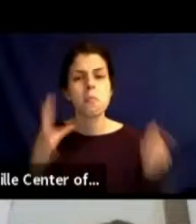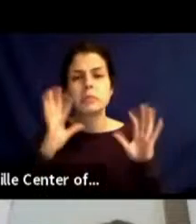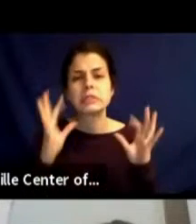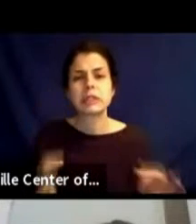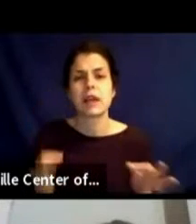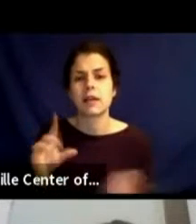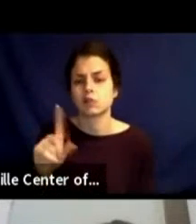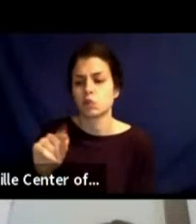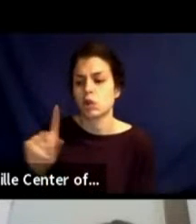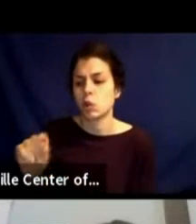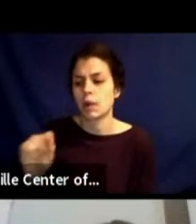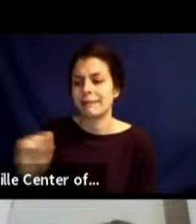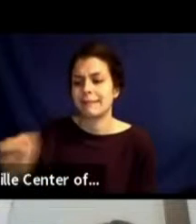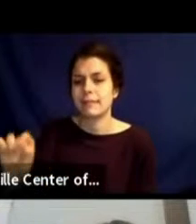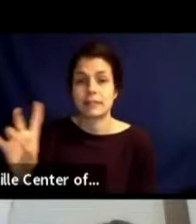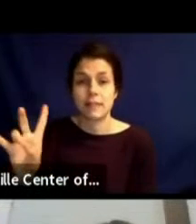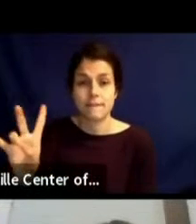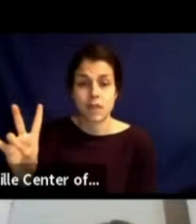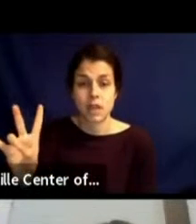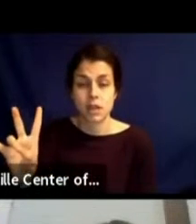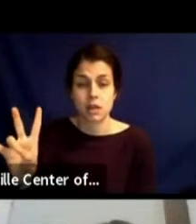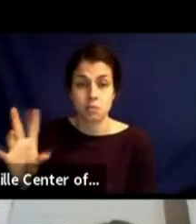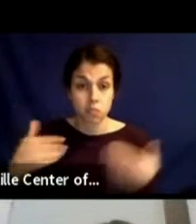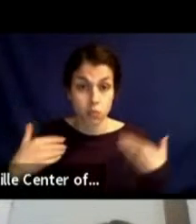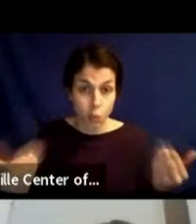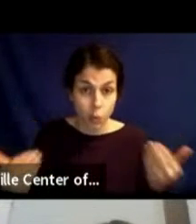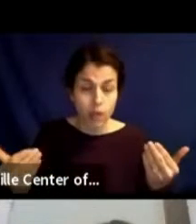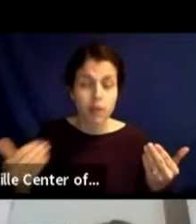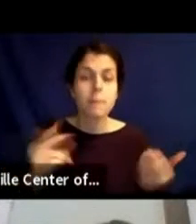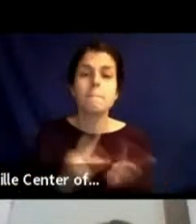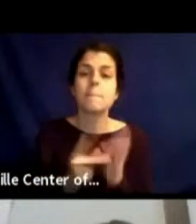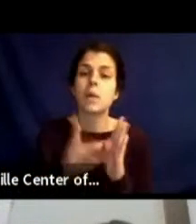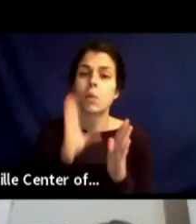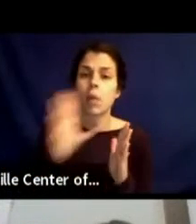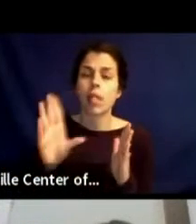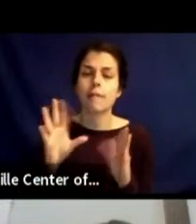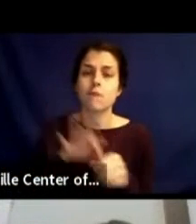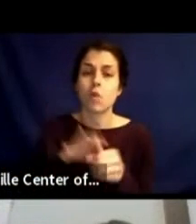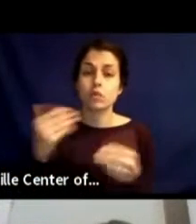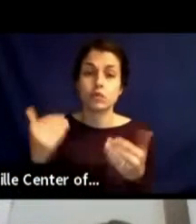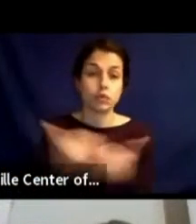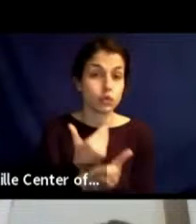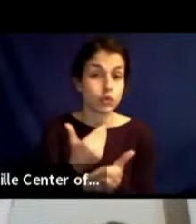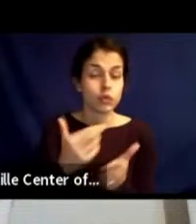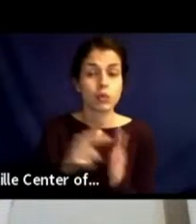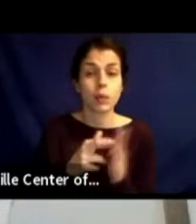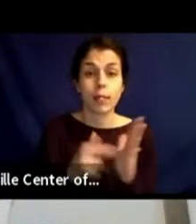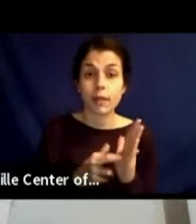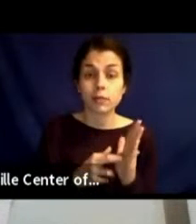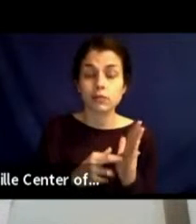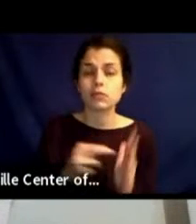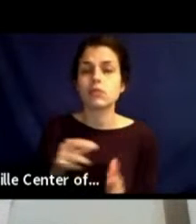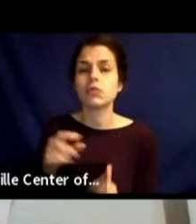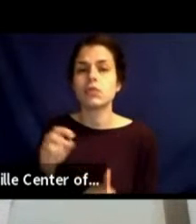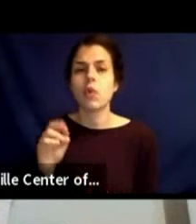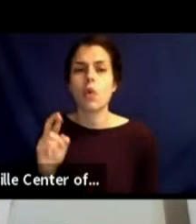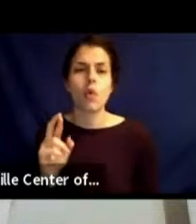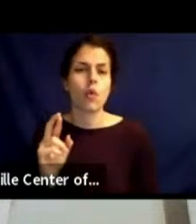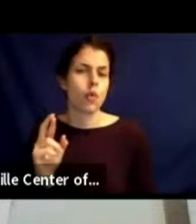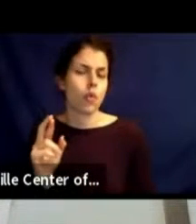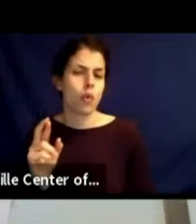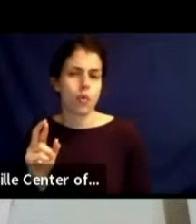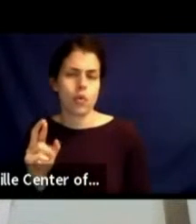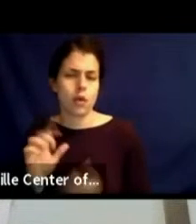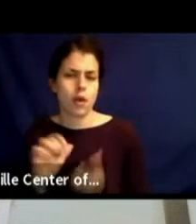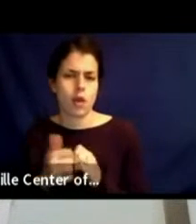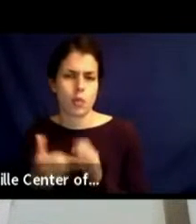2020-7, do we vote on it as a new regulation? Is it renumbered, or do we, how do we navigate that? I'll just